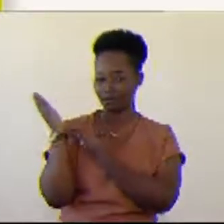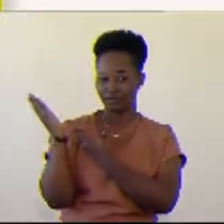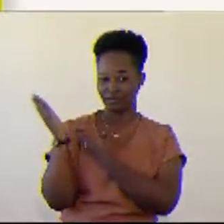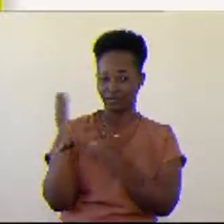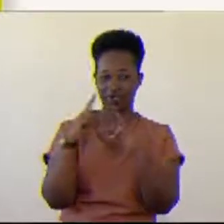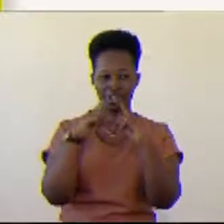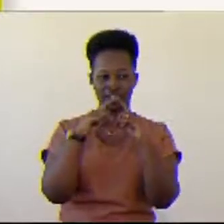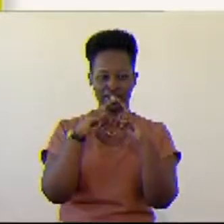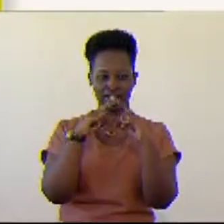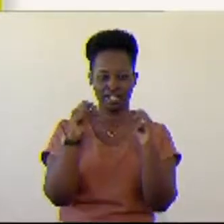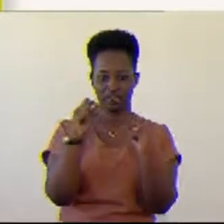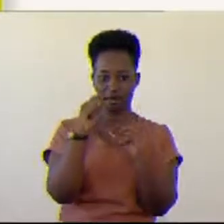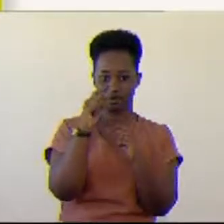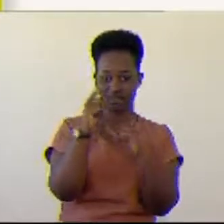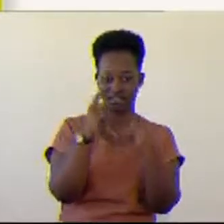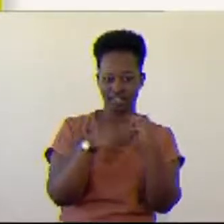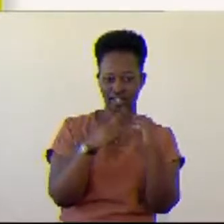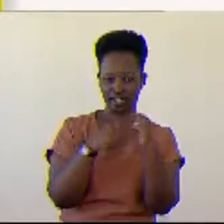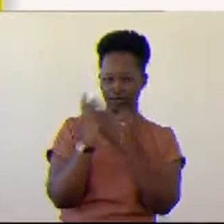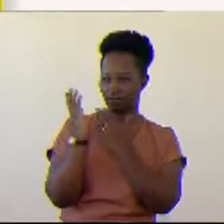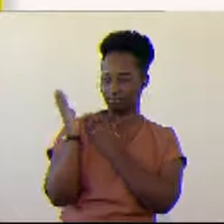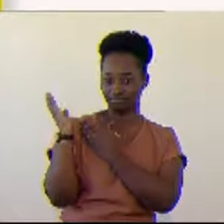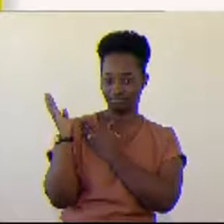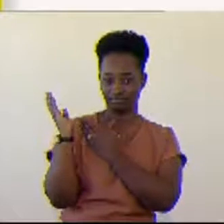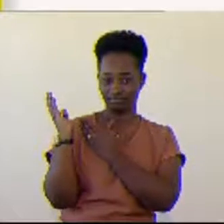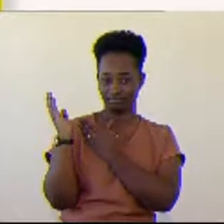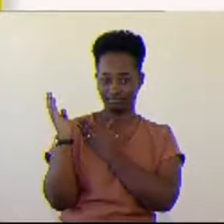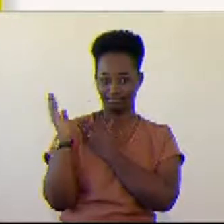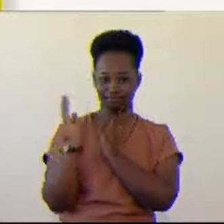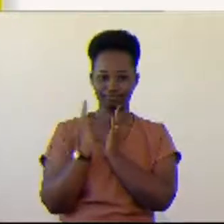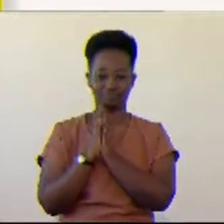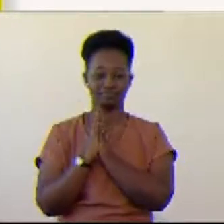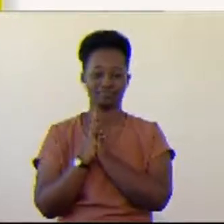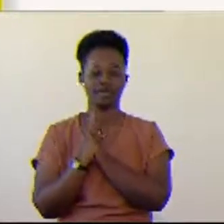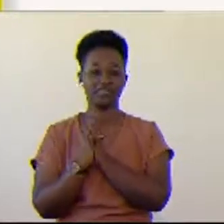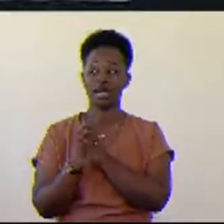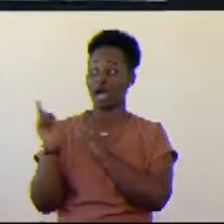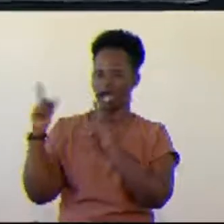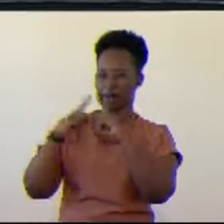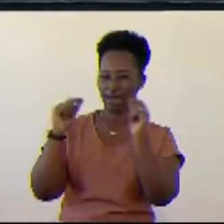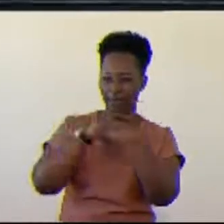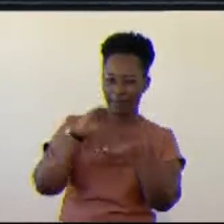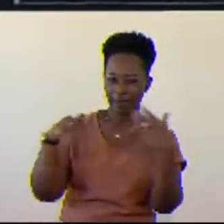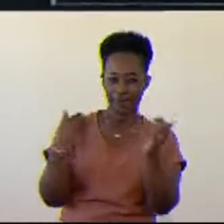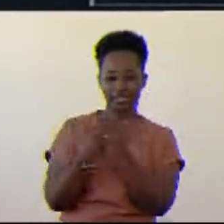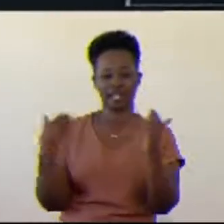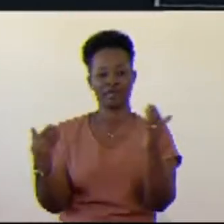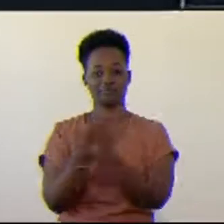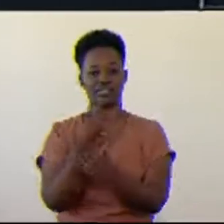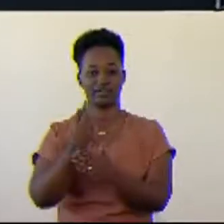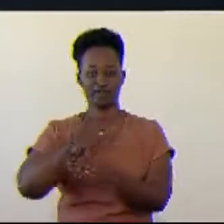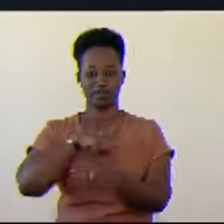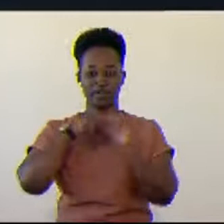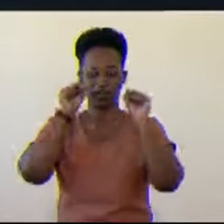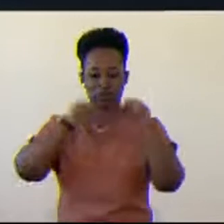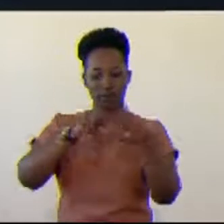have regular and irregular lamina and center of mass. So those are the new words that we should